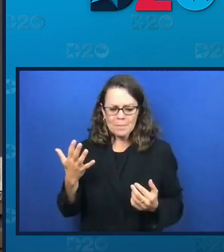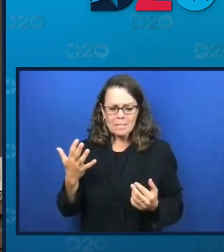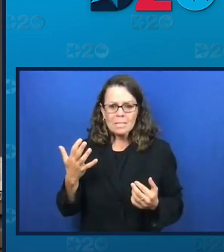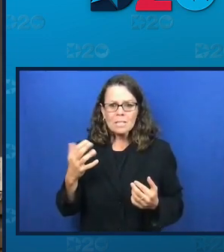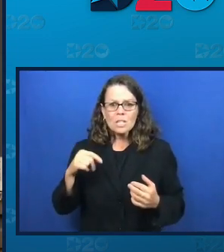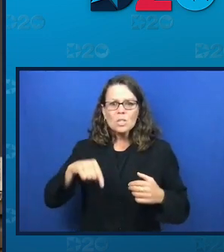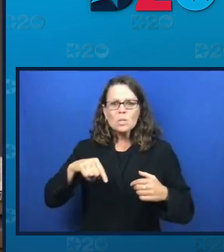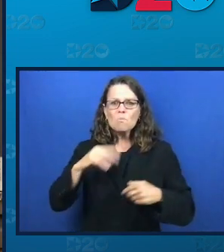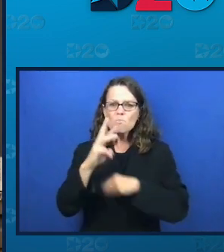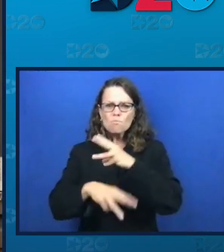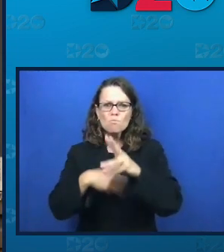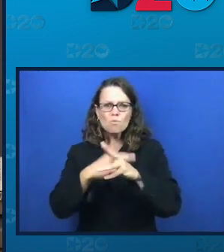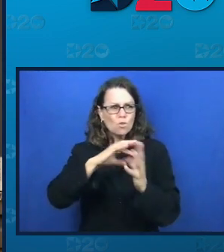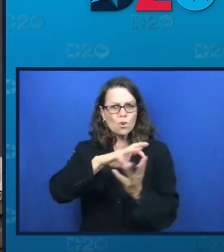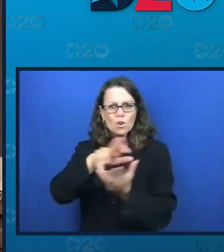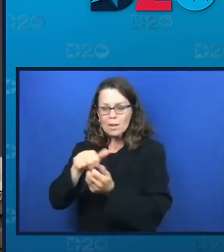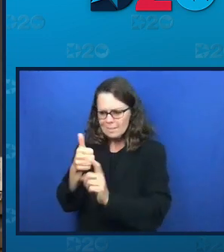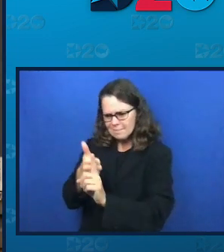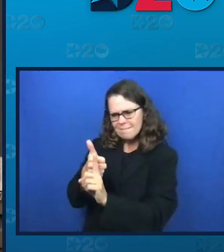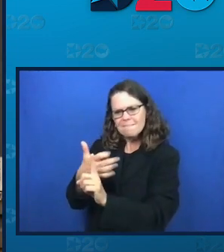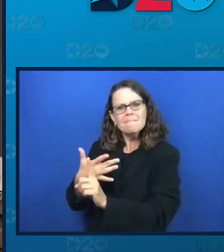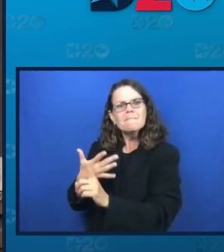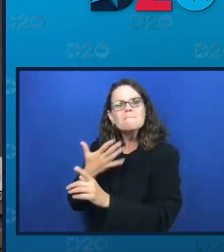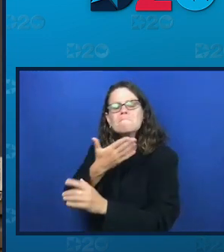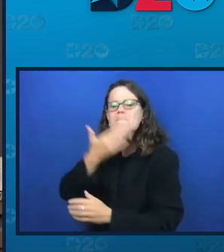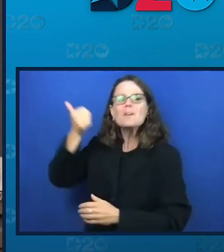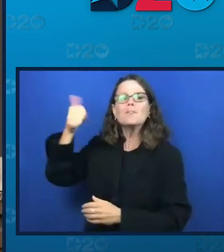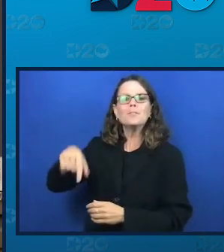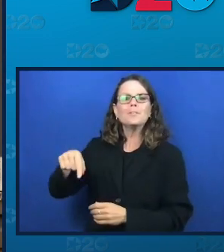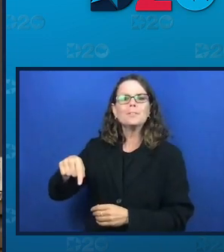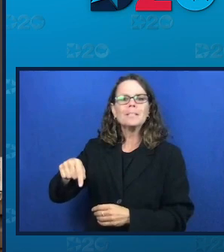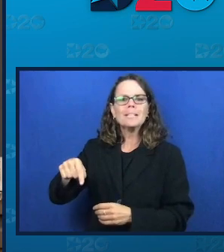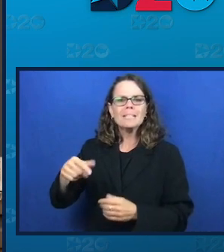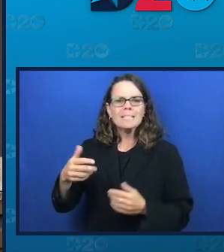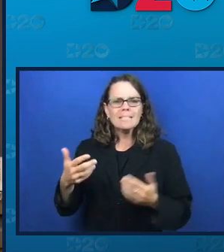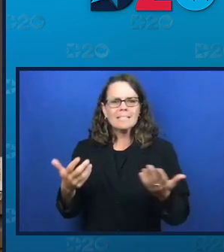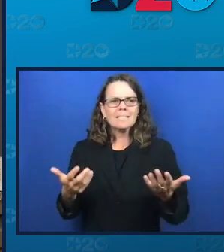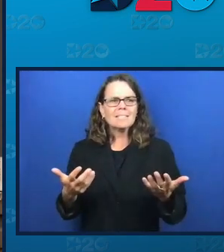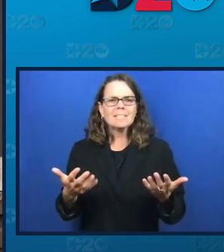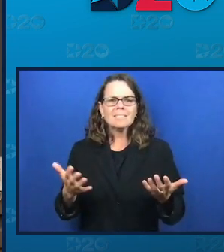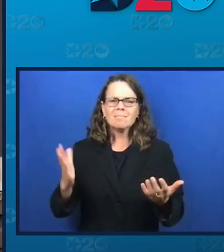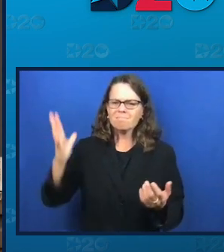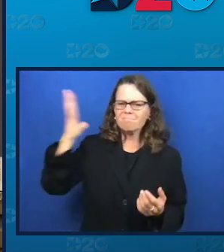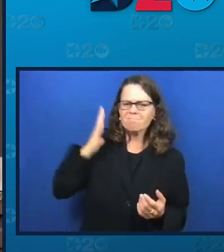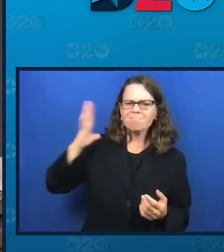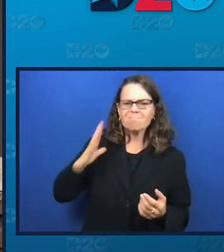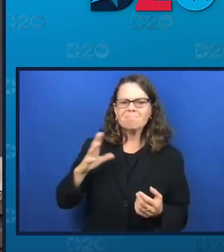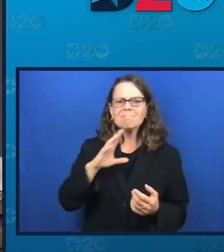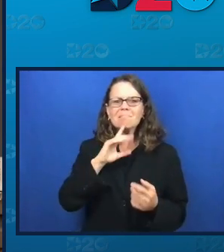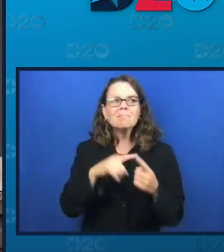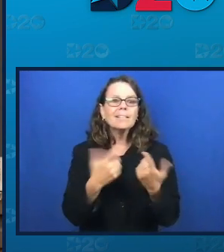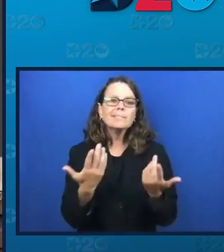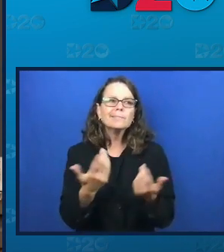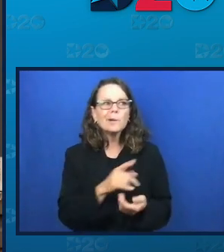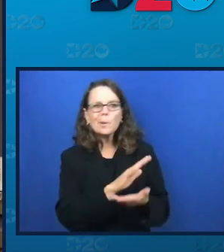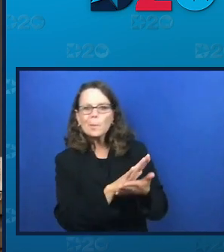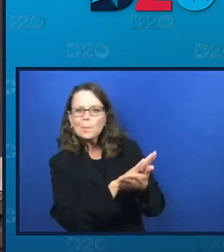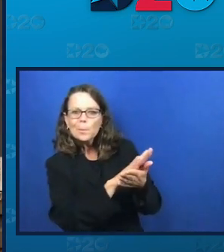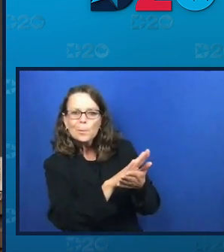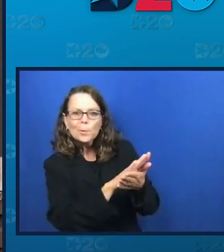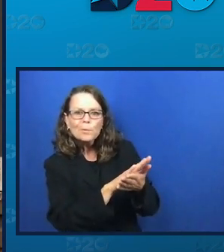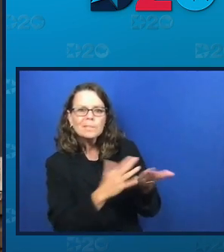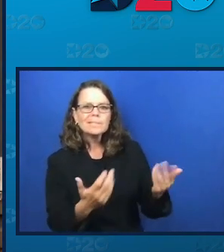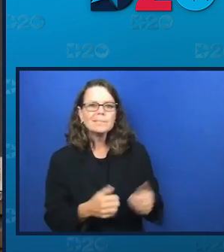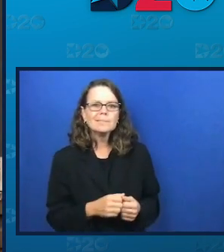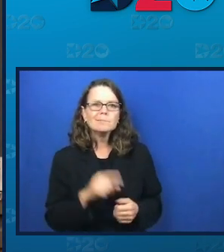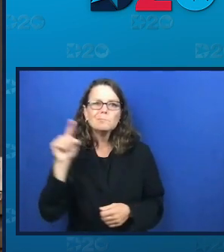before talking about something normal, like going to the movies. We all want the world to feel better. We need the world to